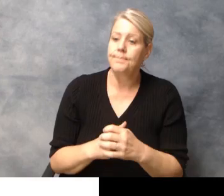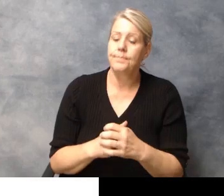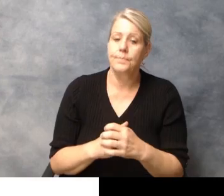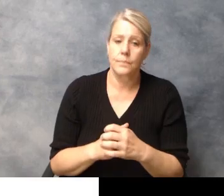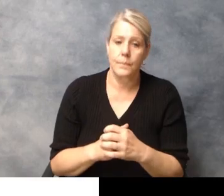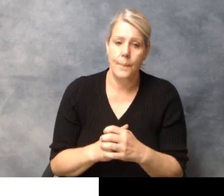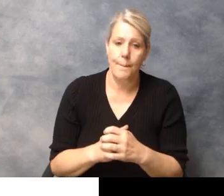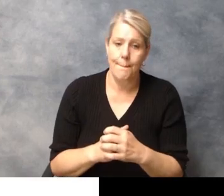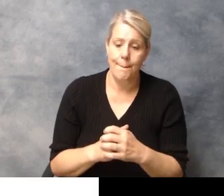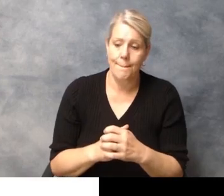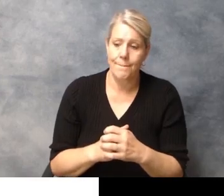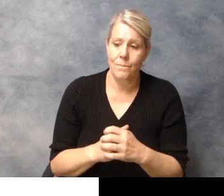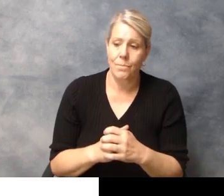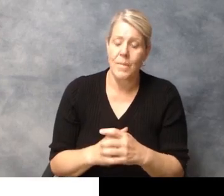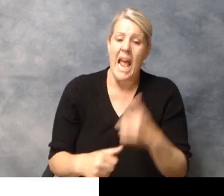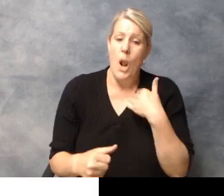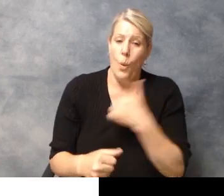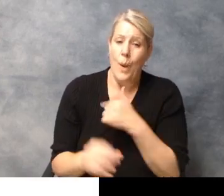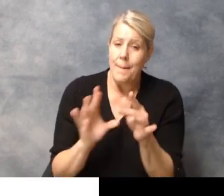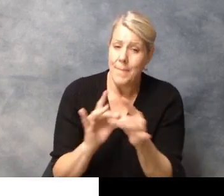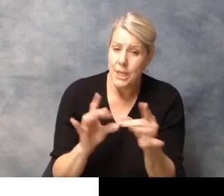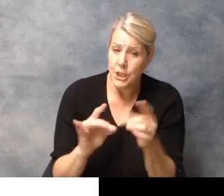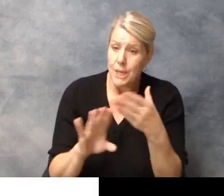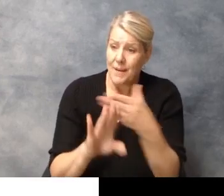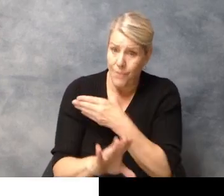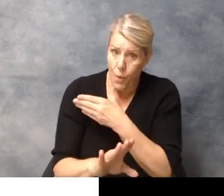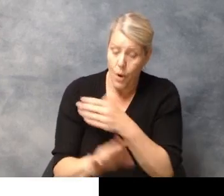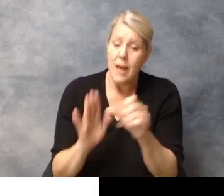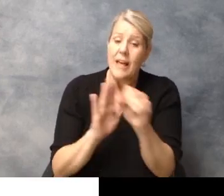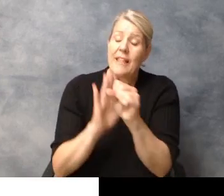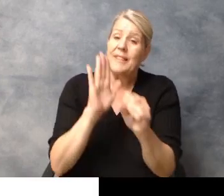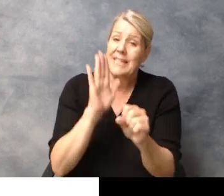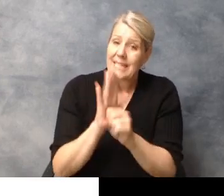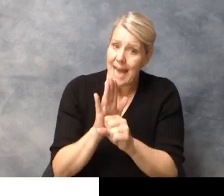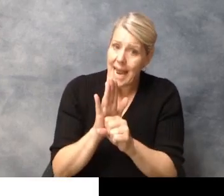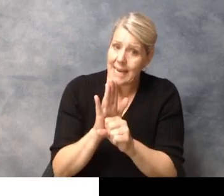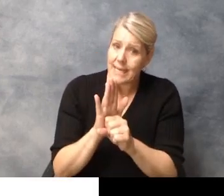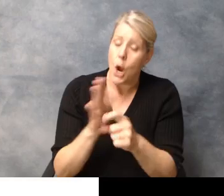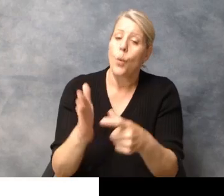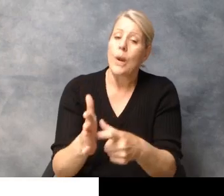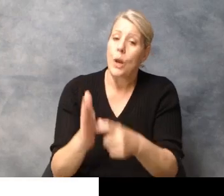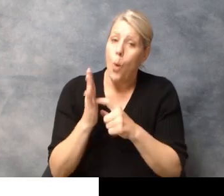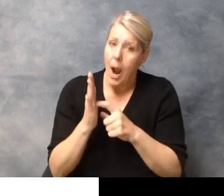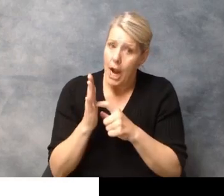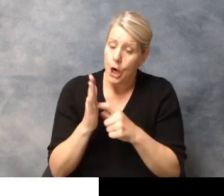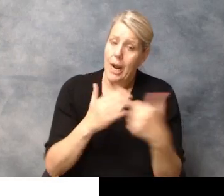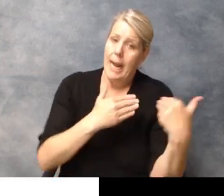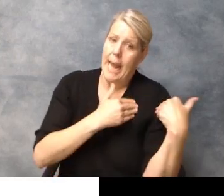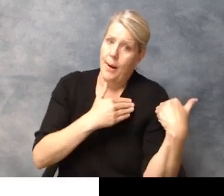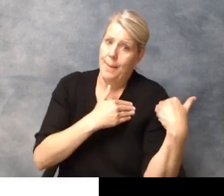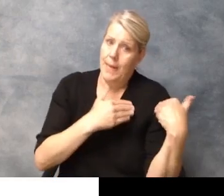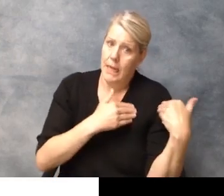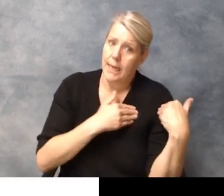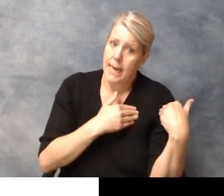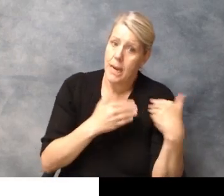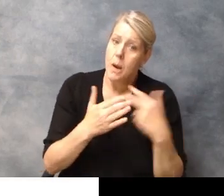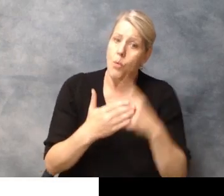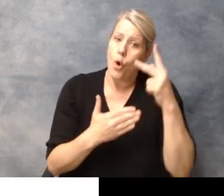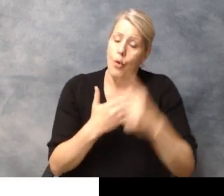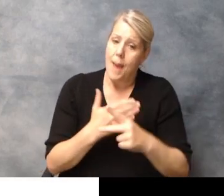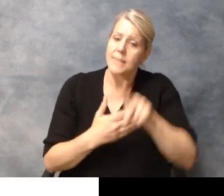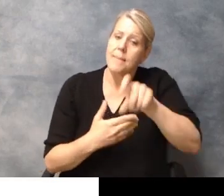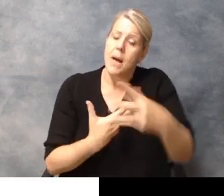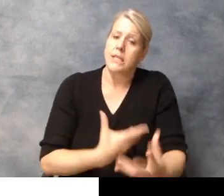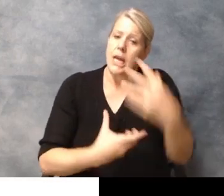As mentioned in the regulations, the state-required assessment and accountability programs are inclusive of all students at specific